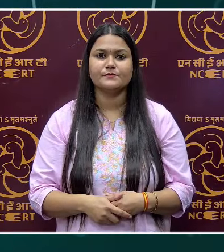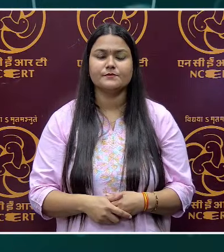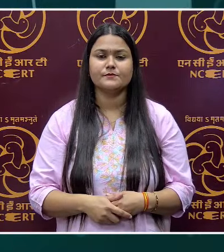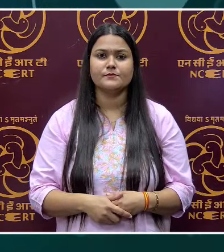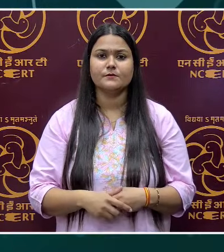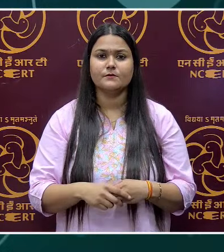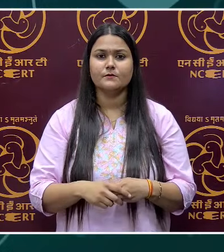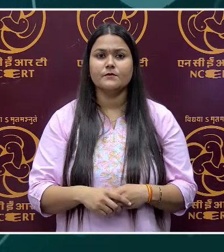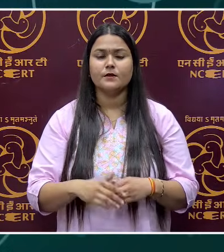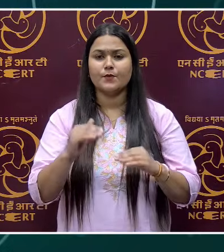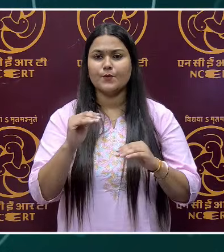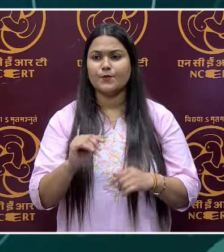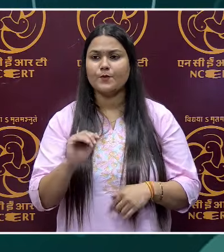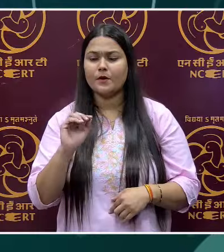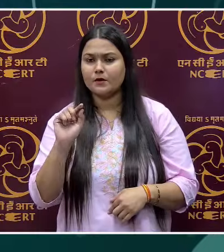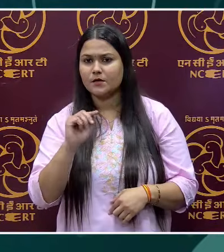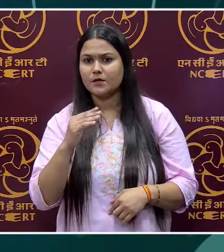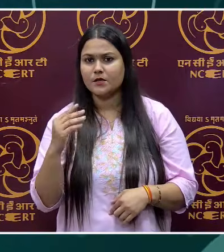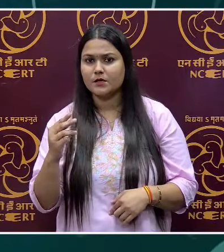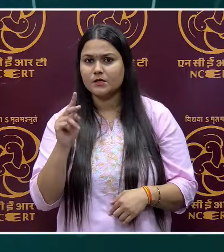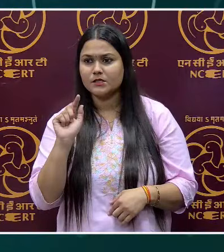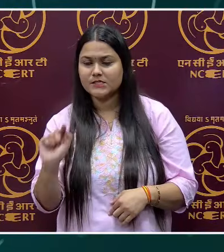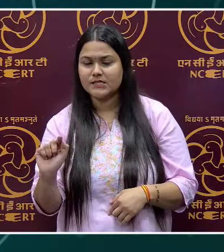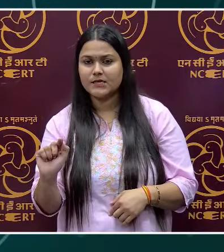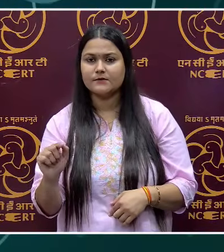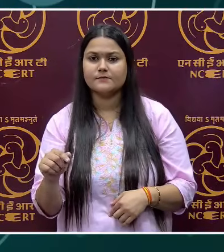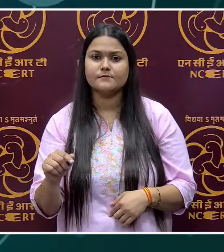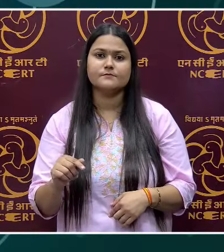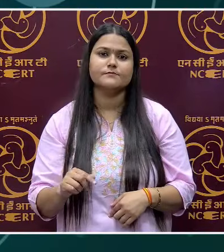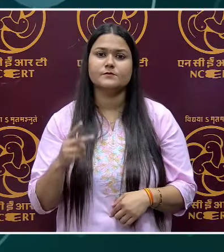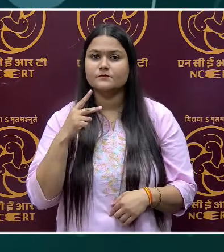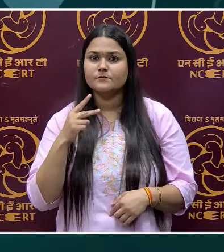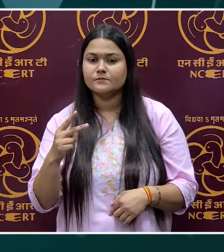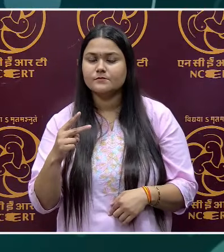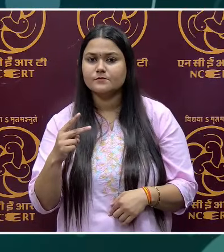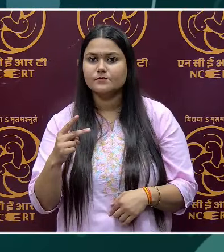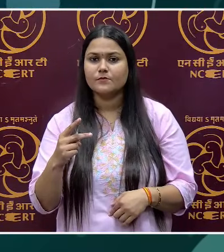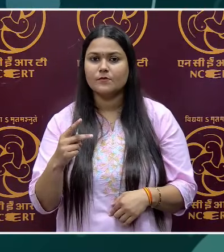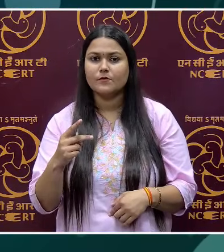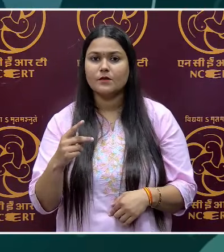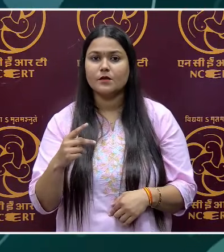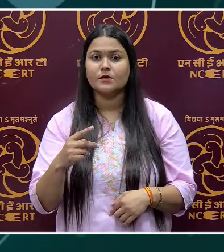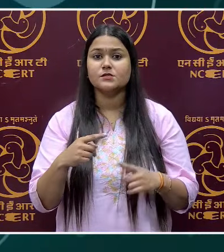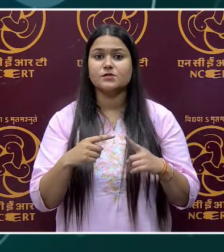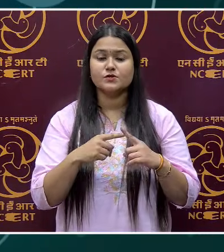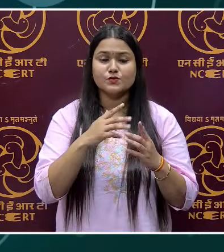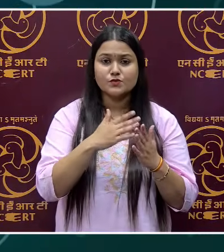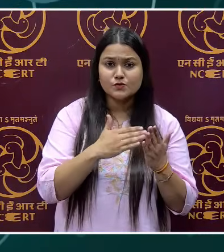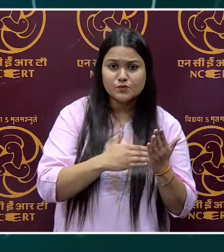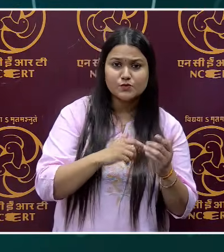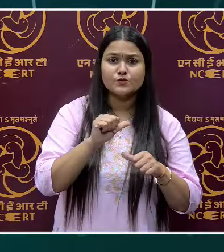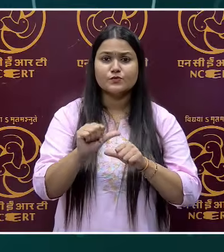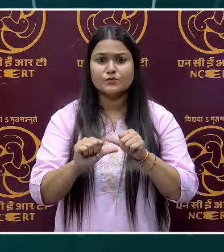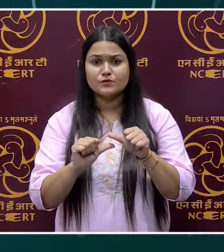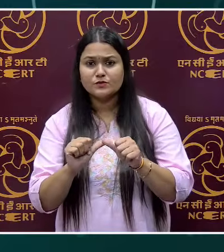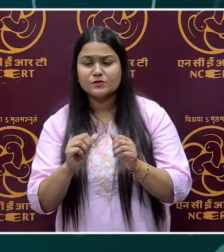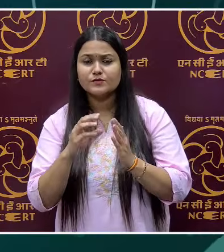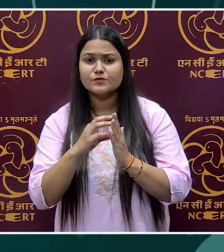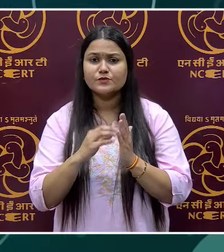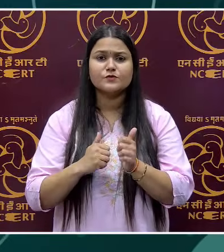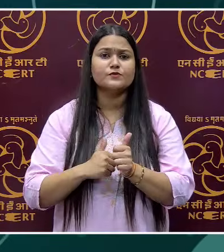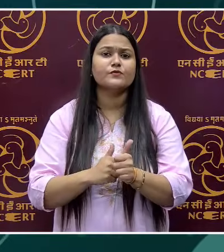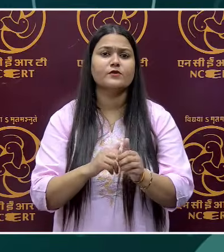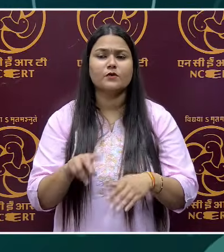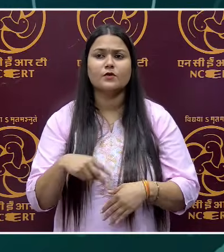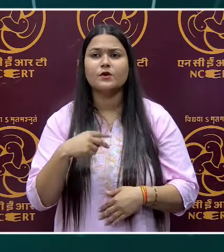you can see on the right, click on this, you will see there is a theory, there is a procedure, animation and there is a